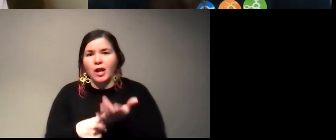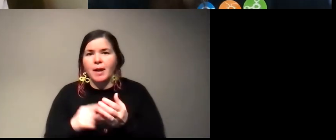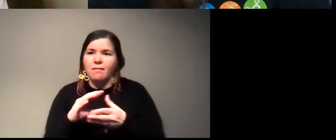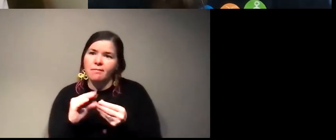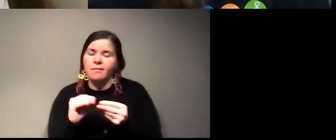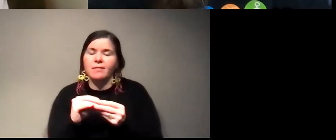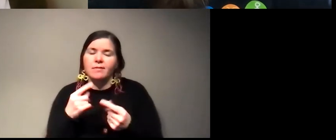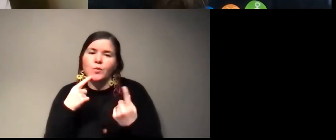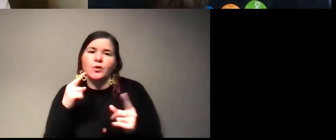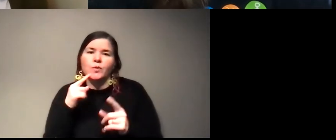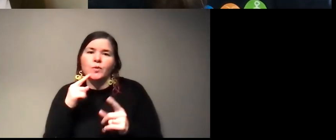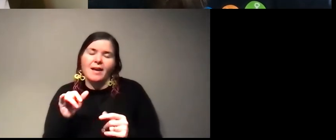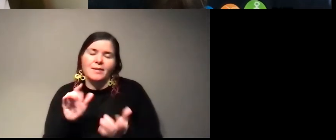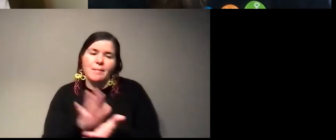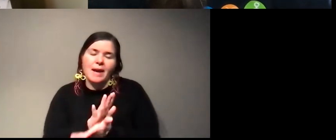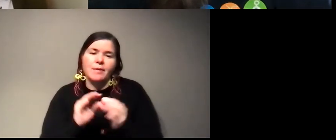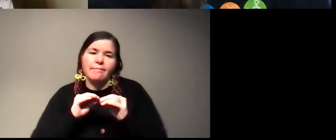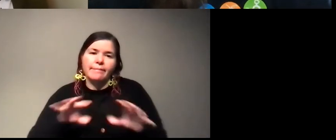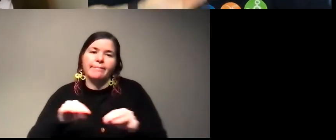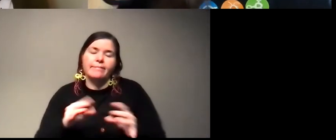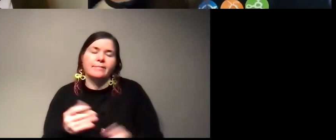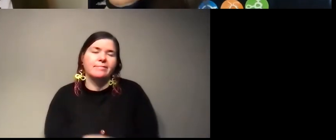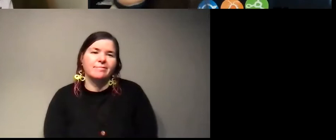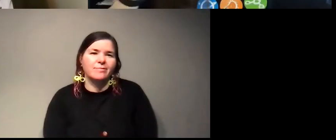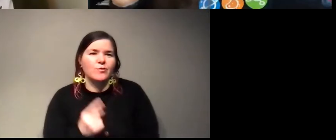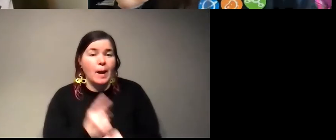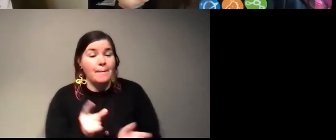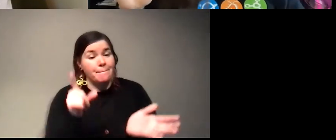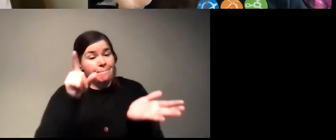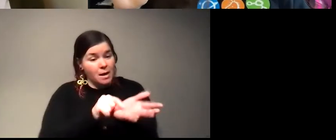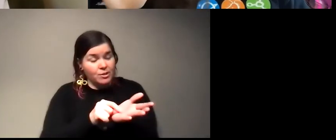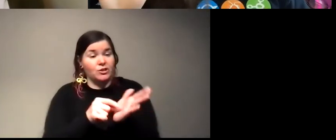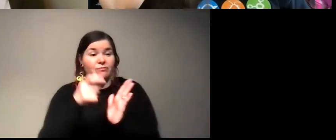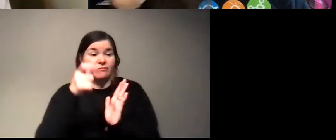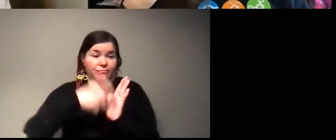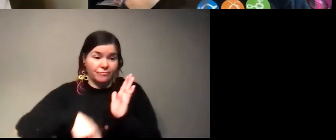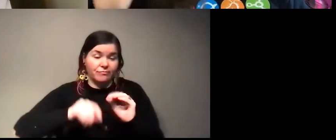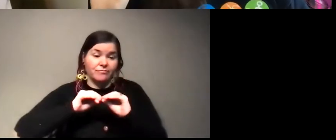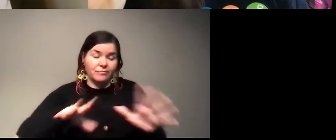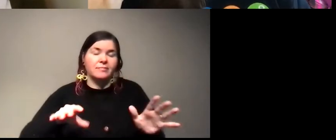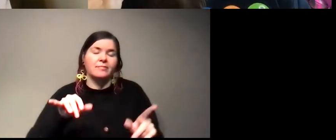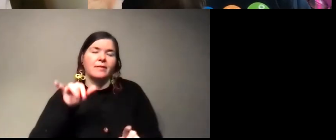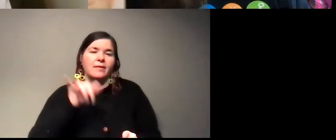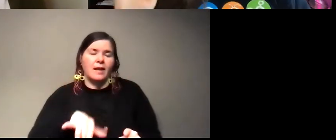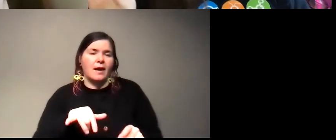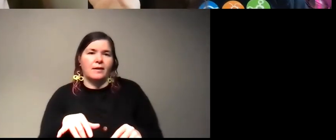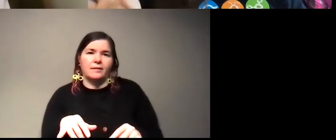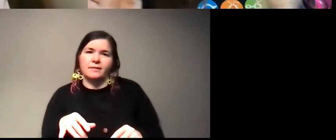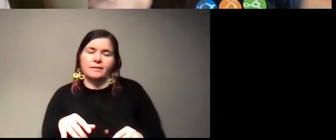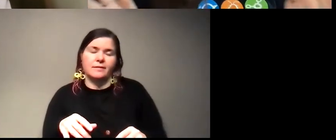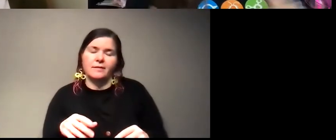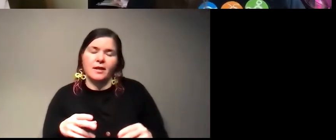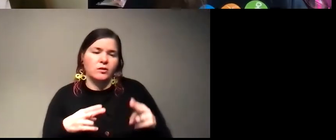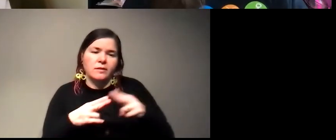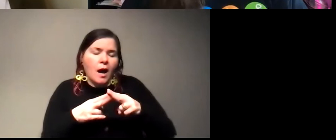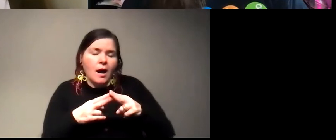that's how we get papers. For sure. Yeah. The published literature, Yeah. that's like your highlight reel. That's not